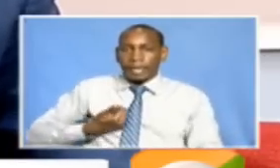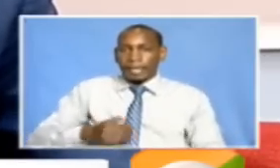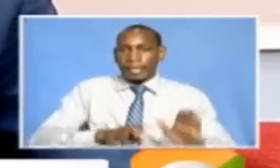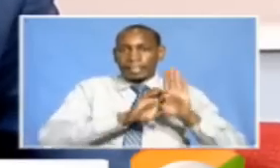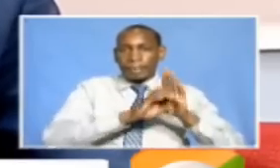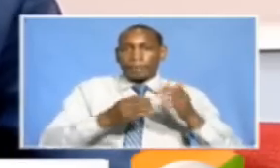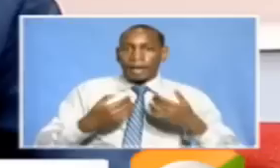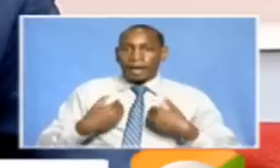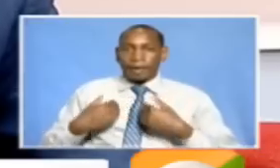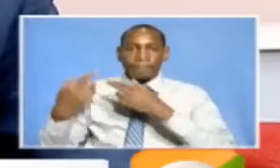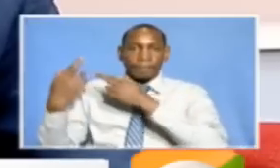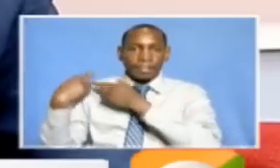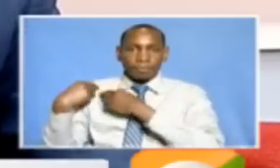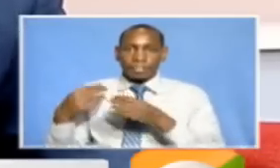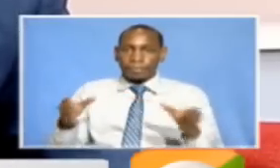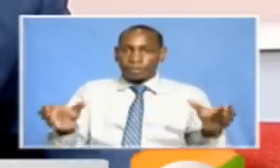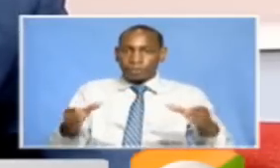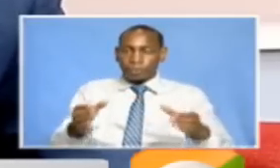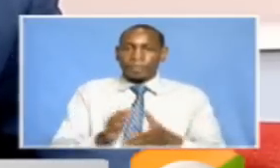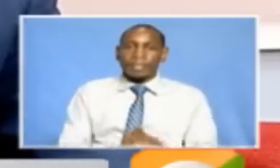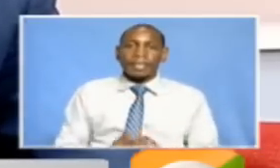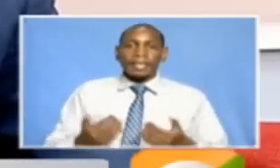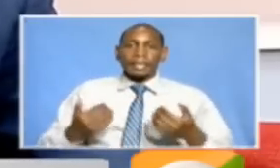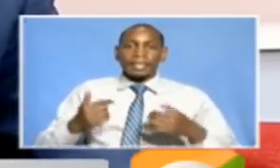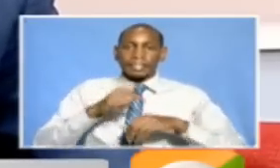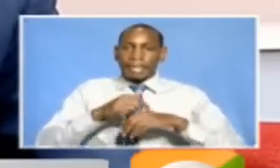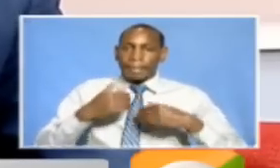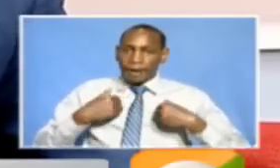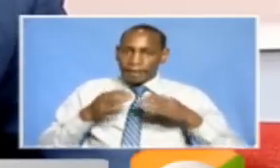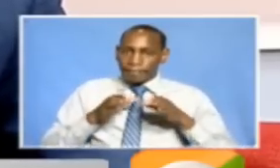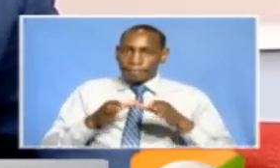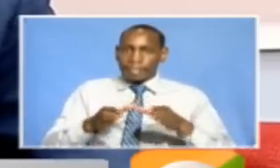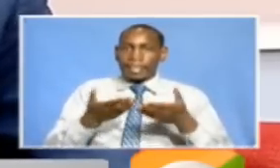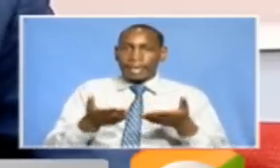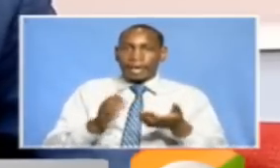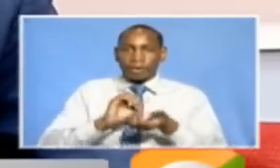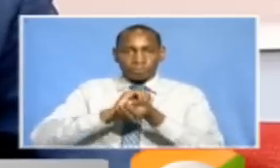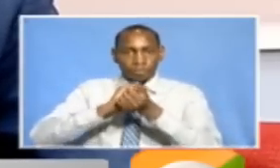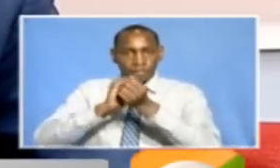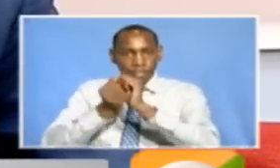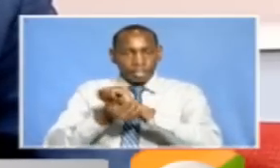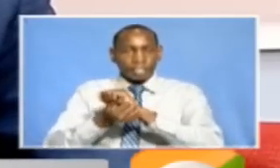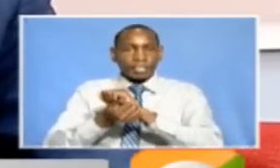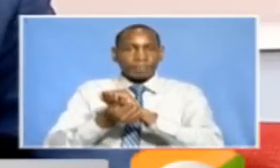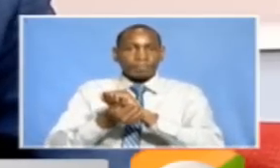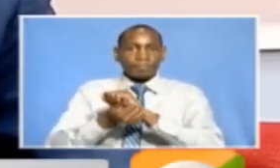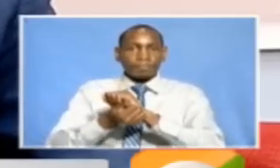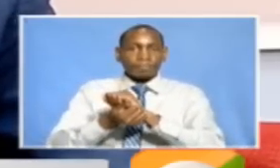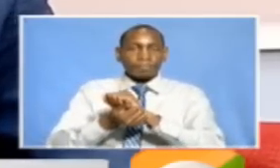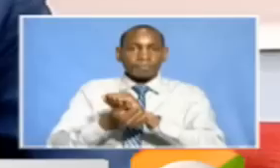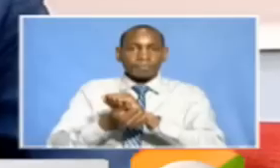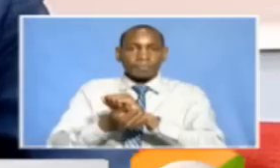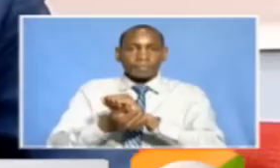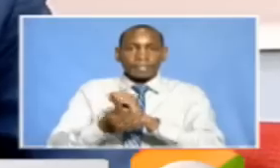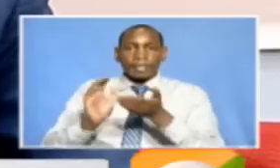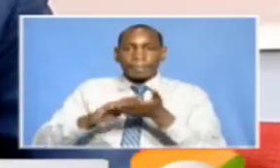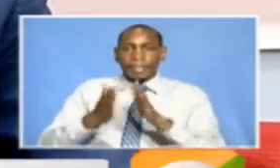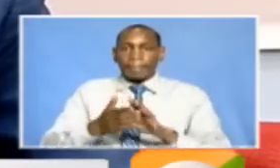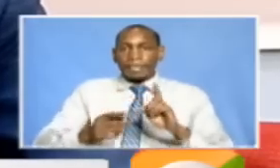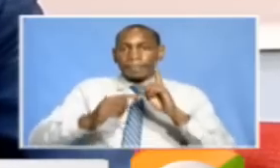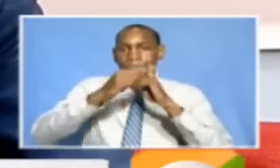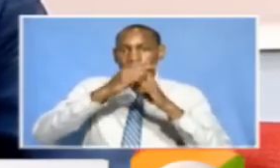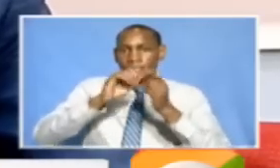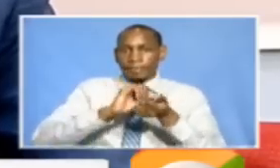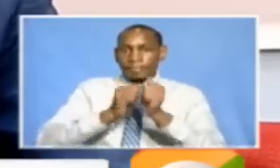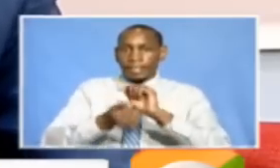you accountable as a group. Right. You see, when they put that pressure, now we are turning that mob into a positive change. They are now